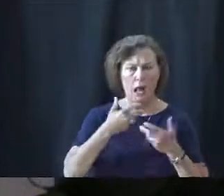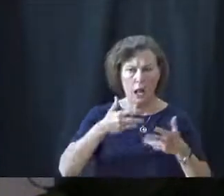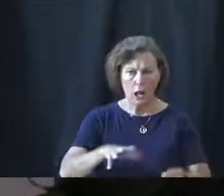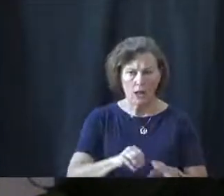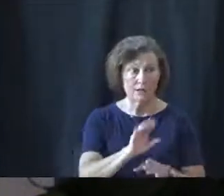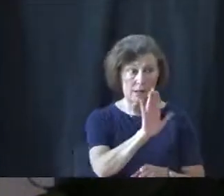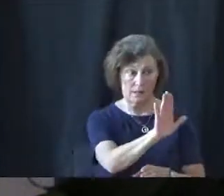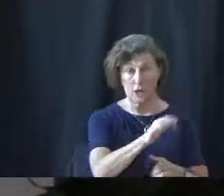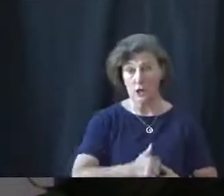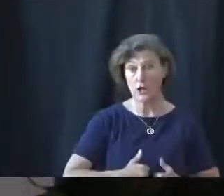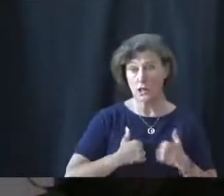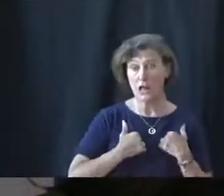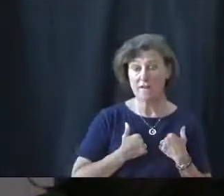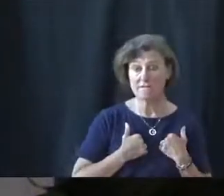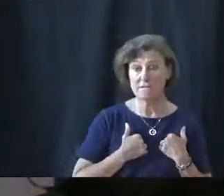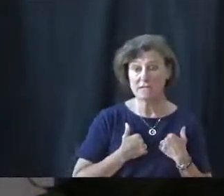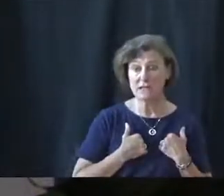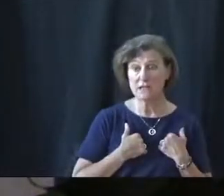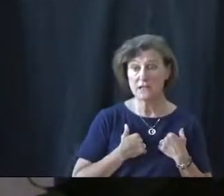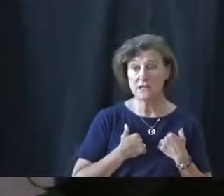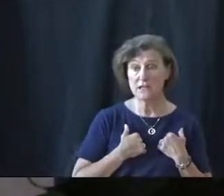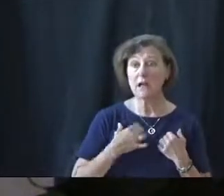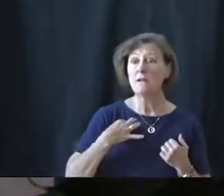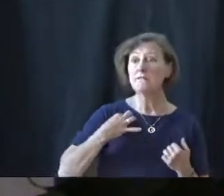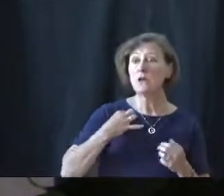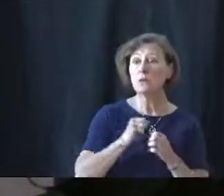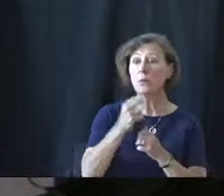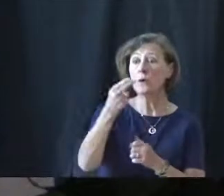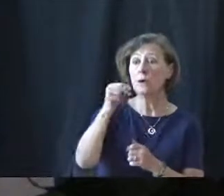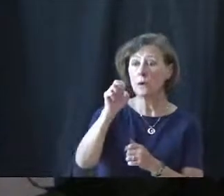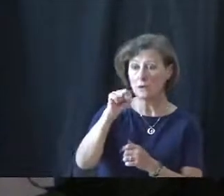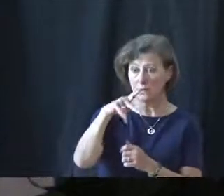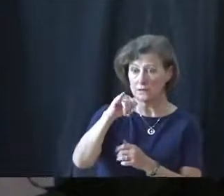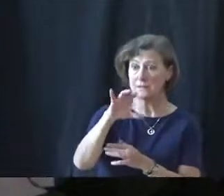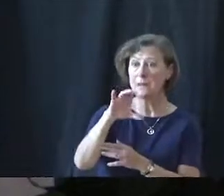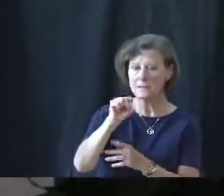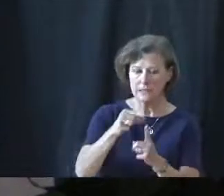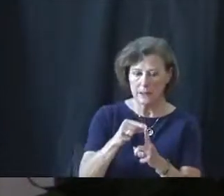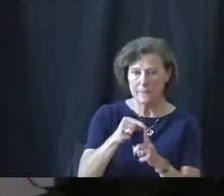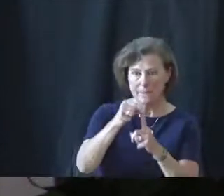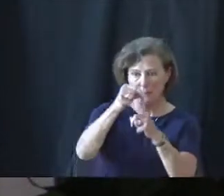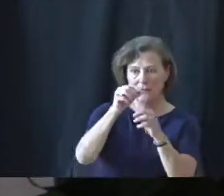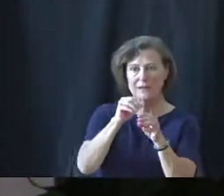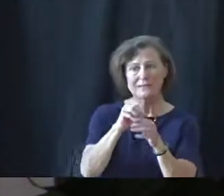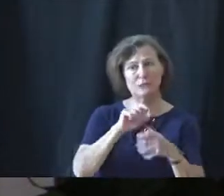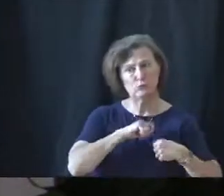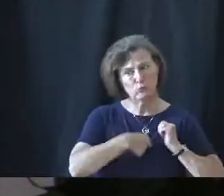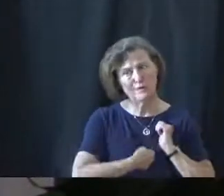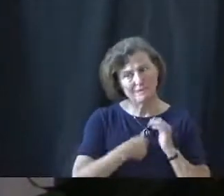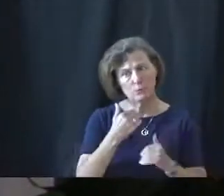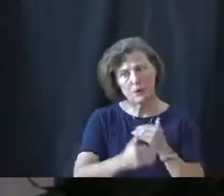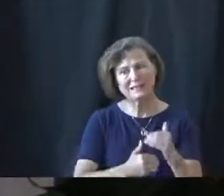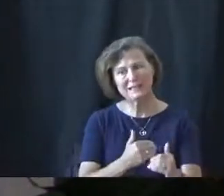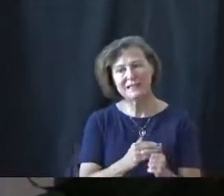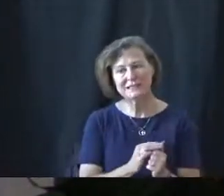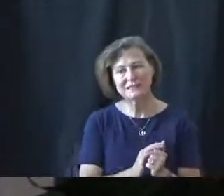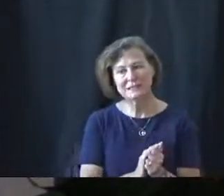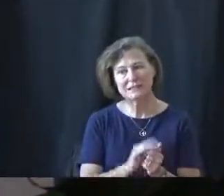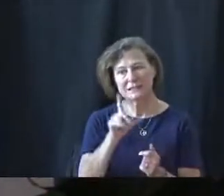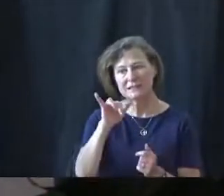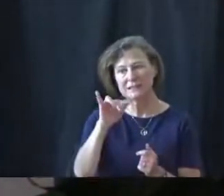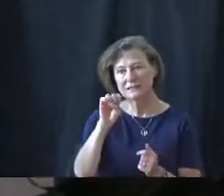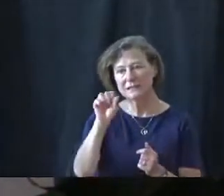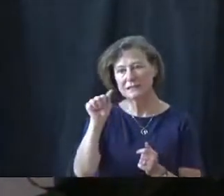life and has volunteered with hospice, specializing in the grief process, Lisa